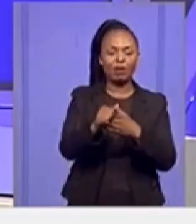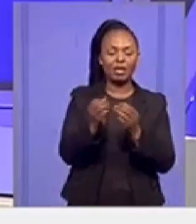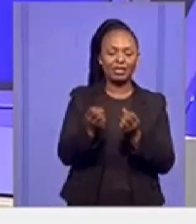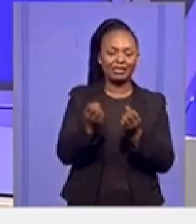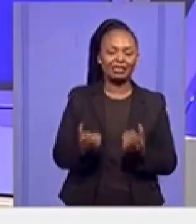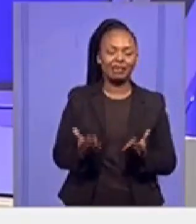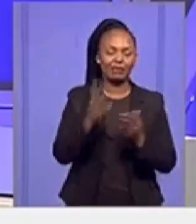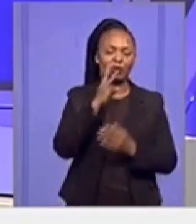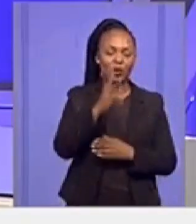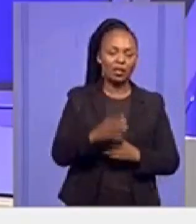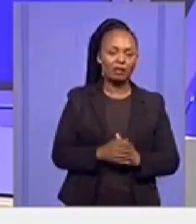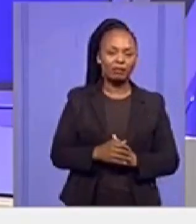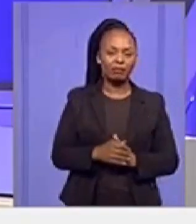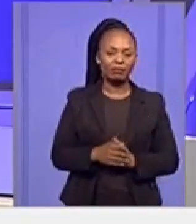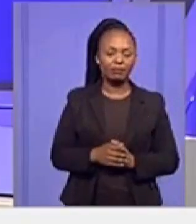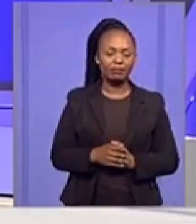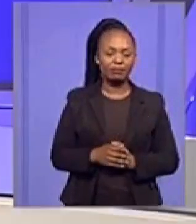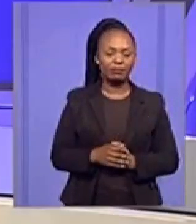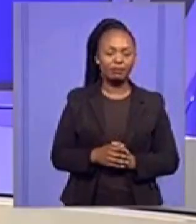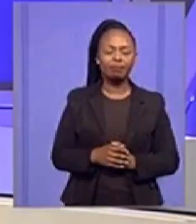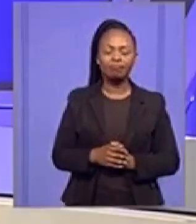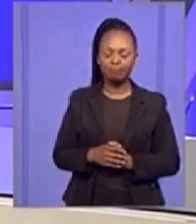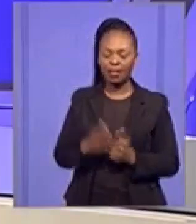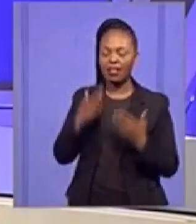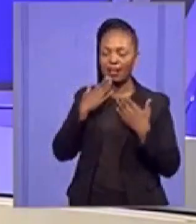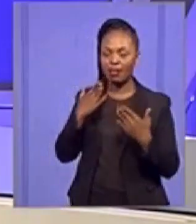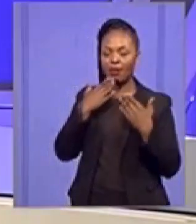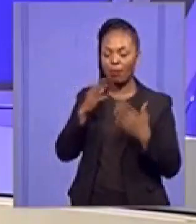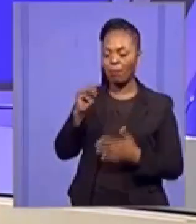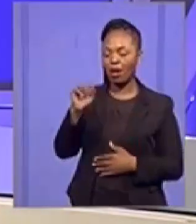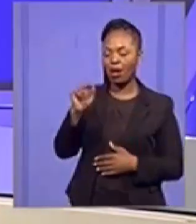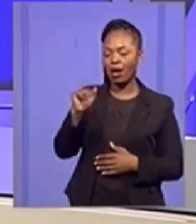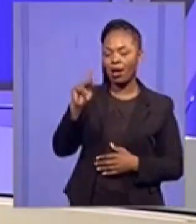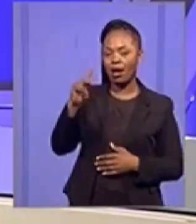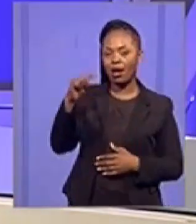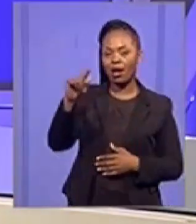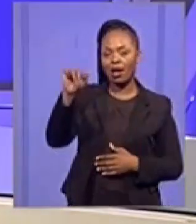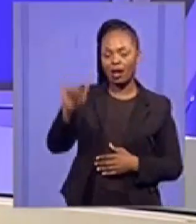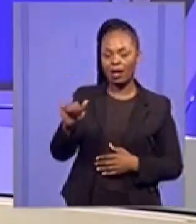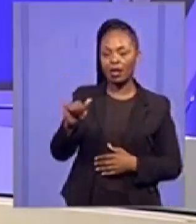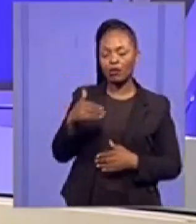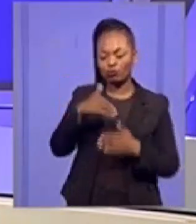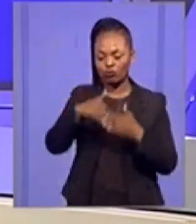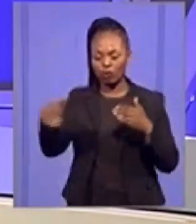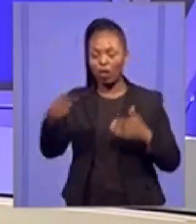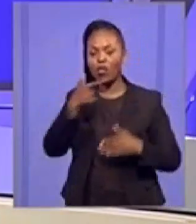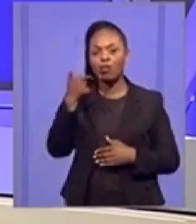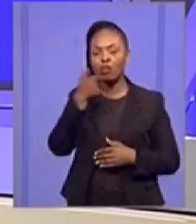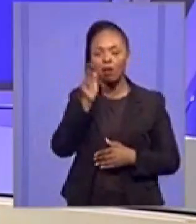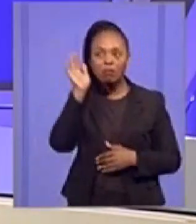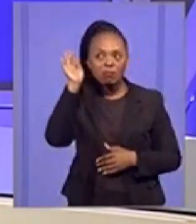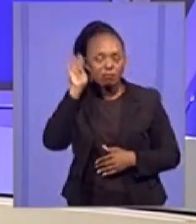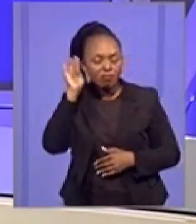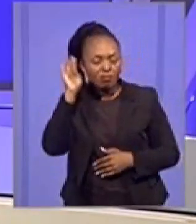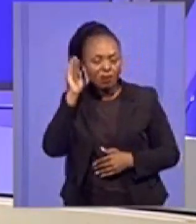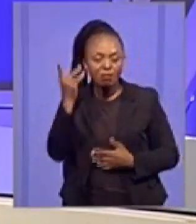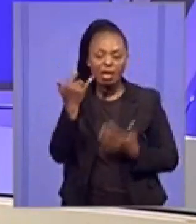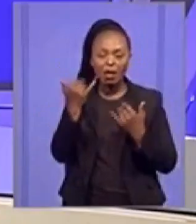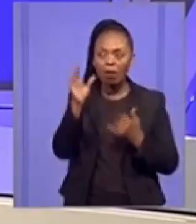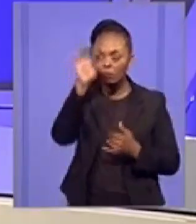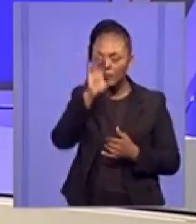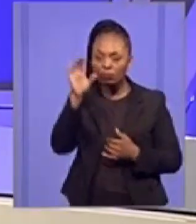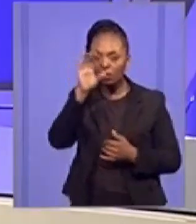santse a tla qala ka mosebetsi go lokile Magala re tla o lokolla ha jwale o ke o mamelo rena mosebetsi ntse o tsamaya jwang